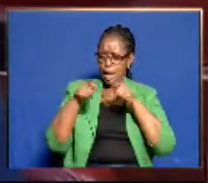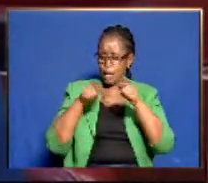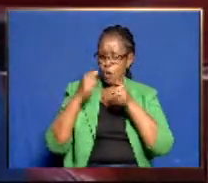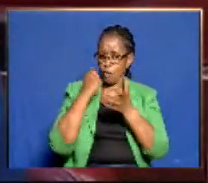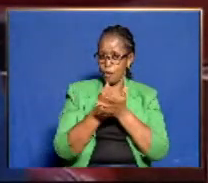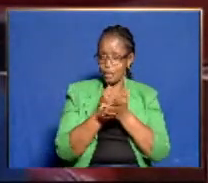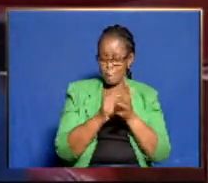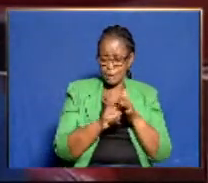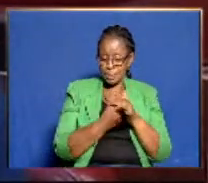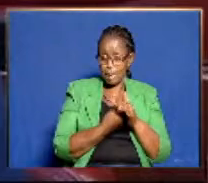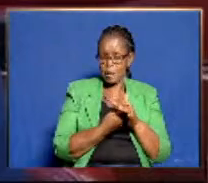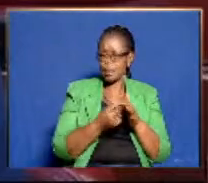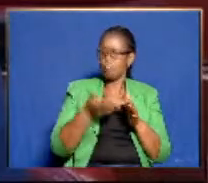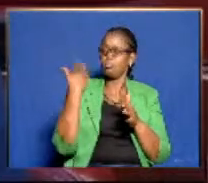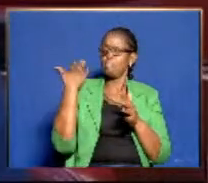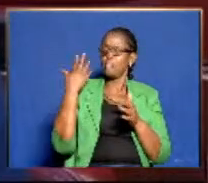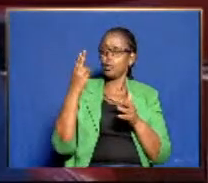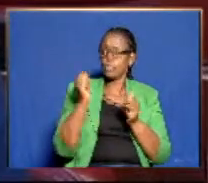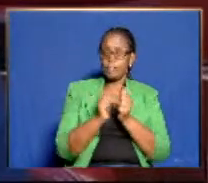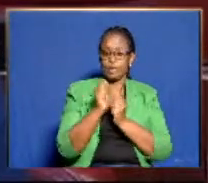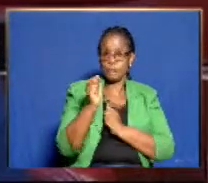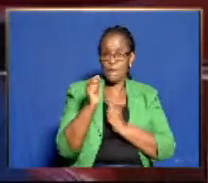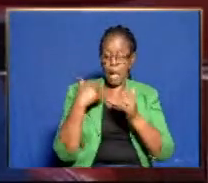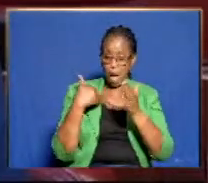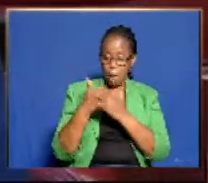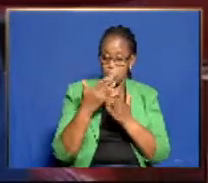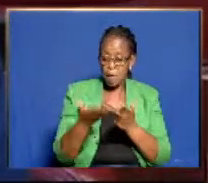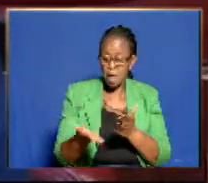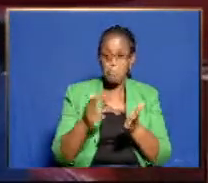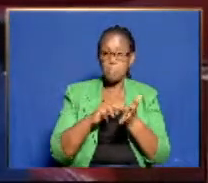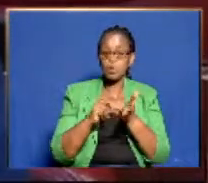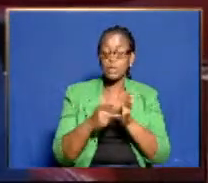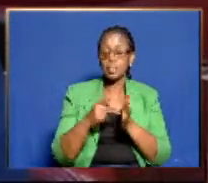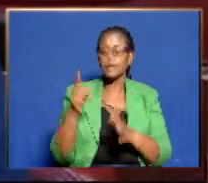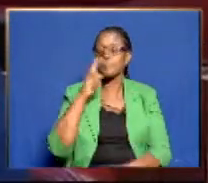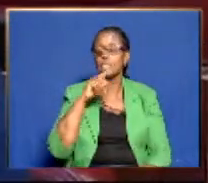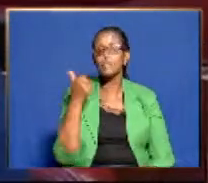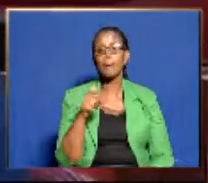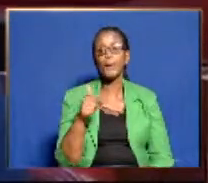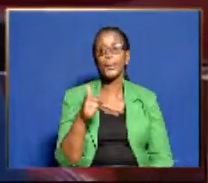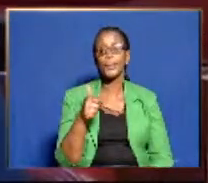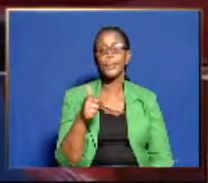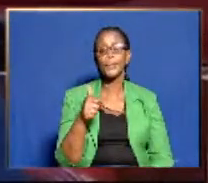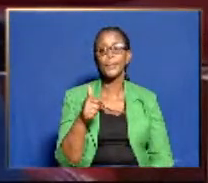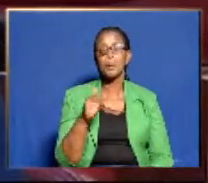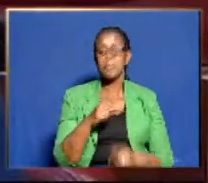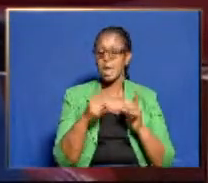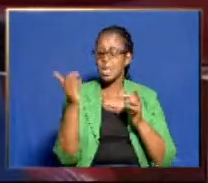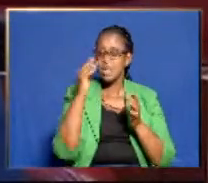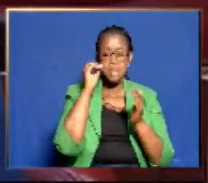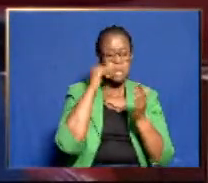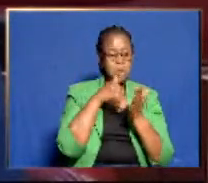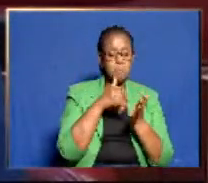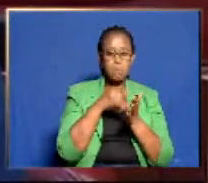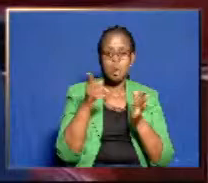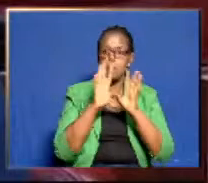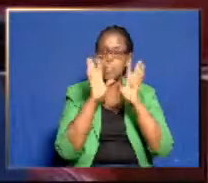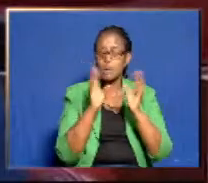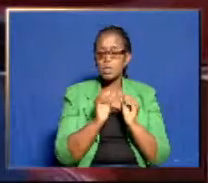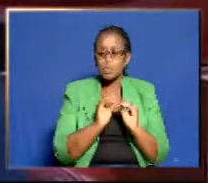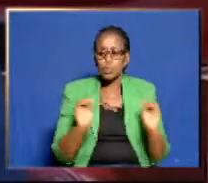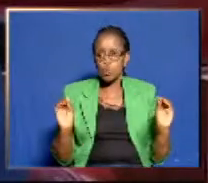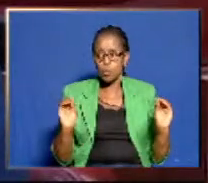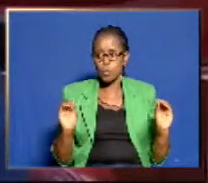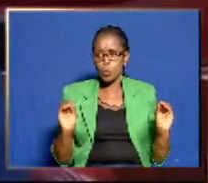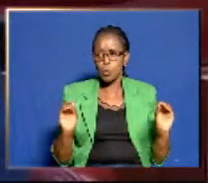in 2015. Up to now, the project is at the lintel. It has not been factored in any budgets, and